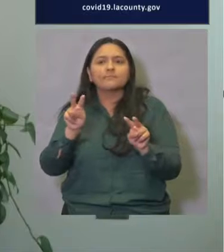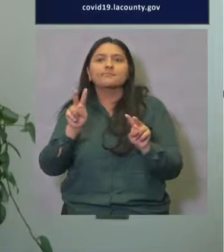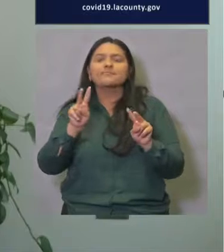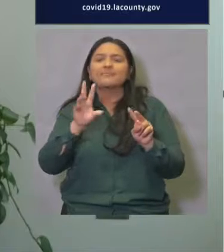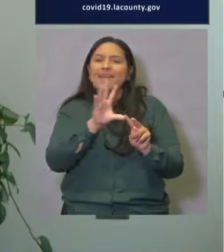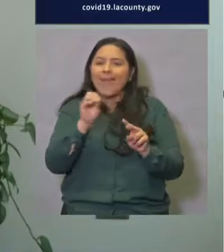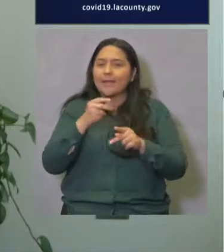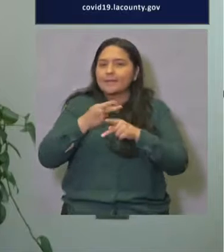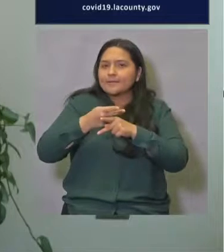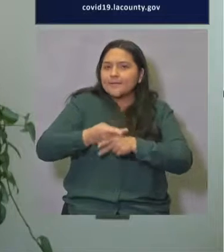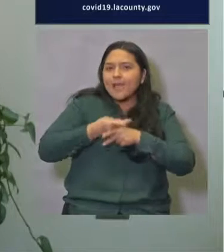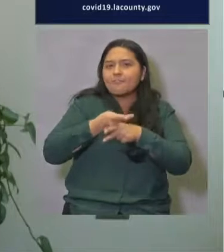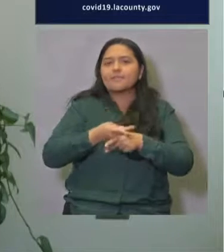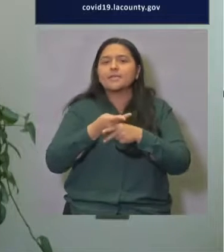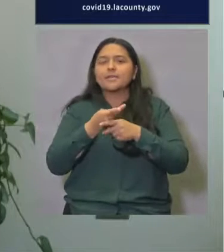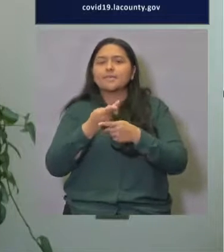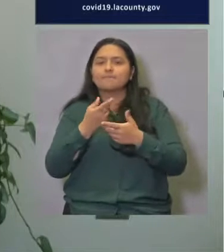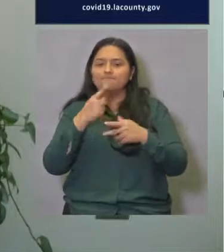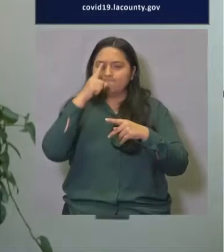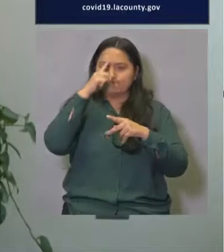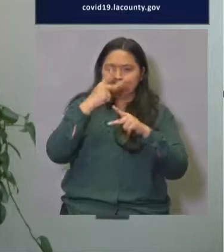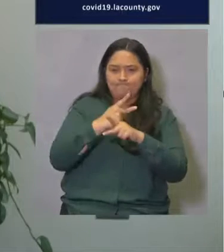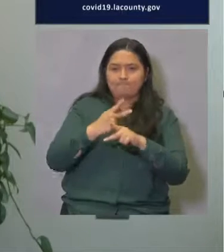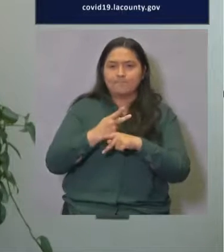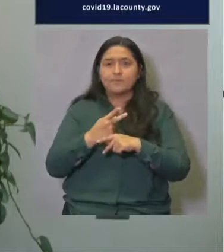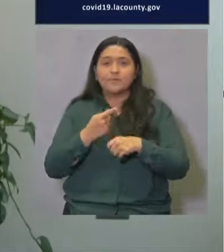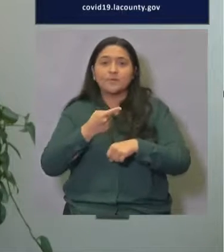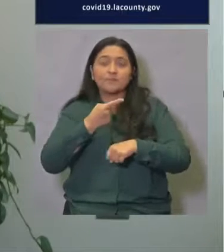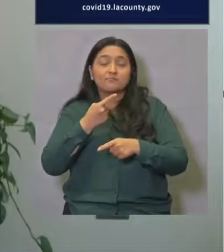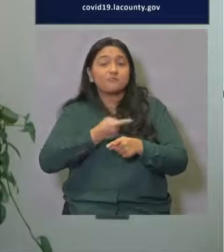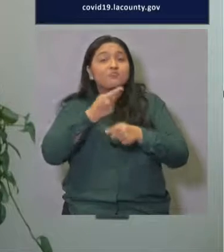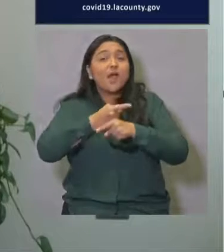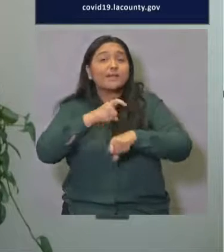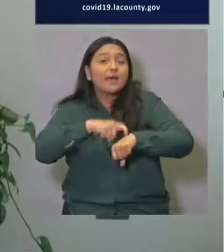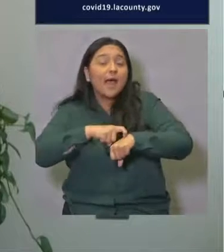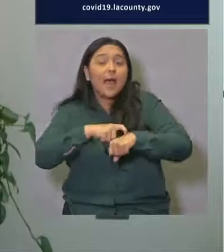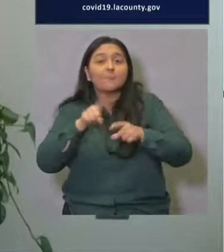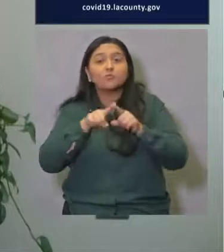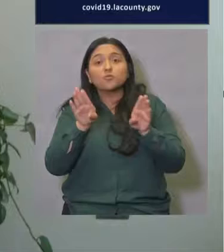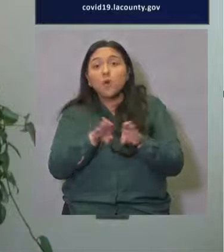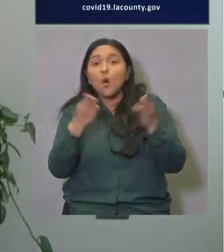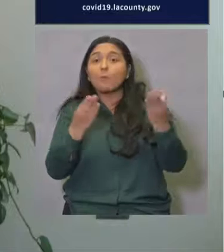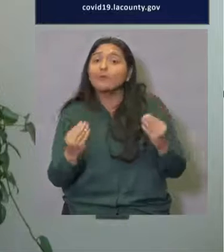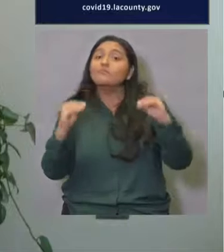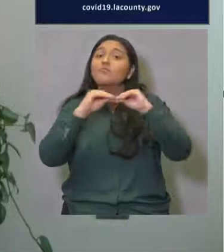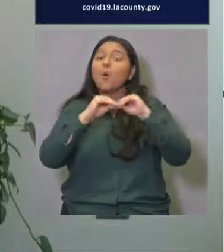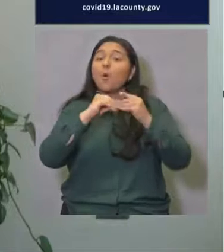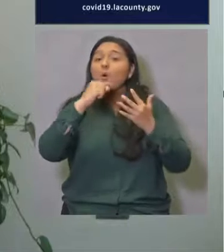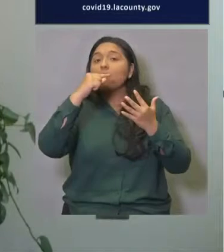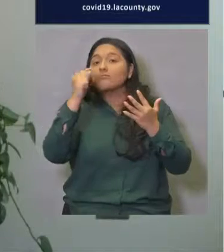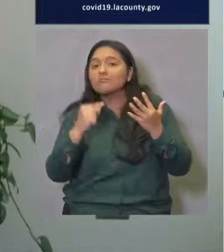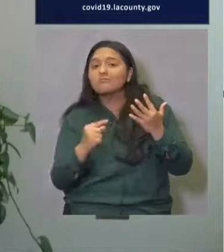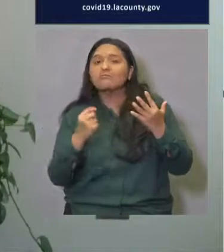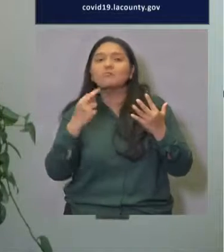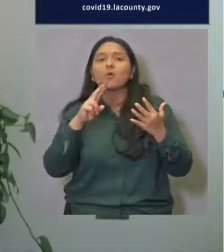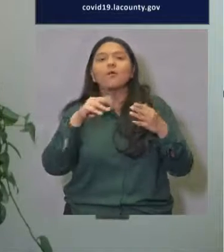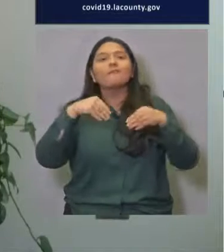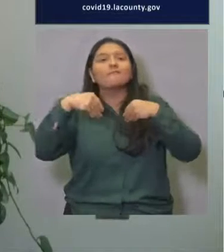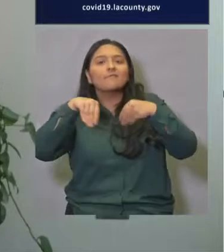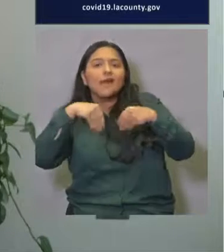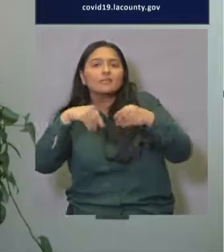what would be the right time for us to expand additional activities that are